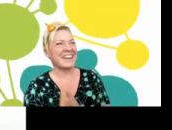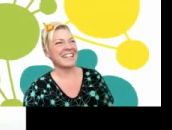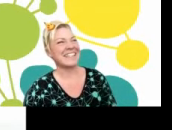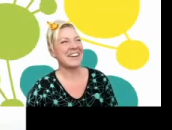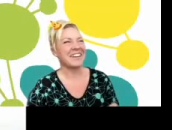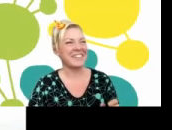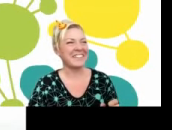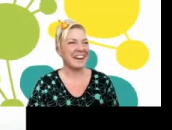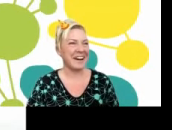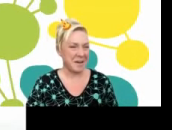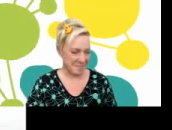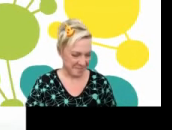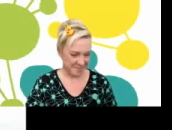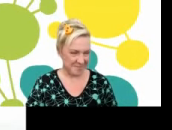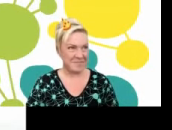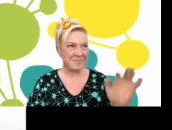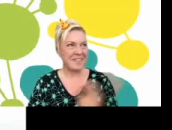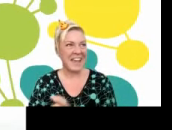all right,